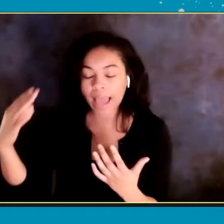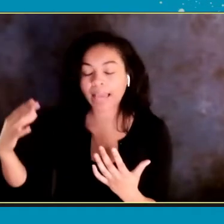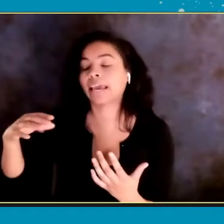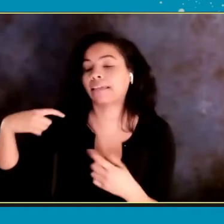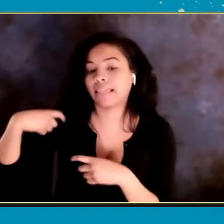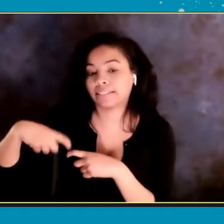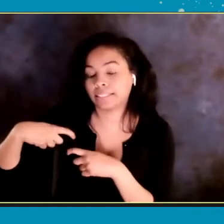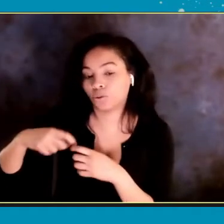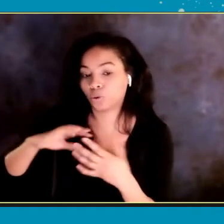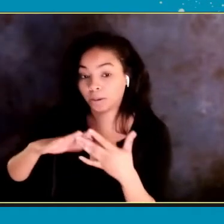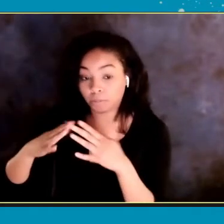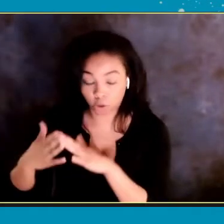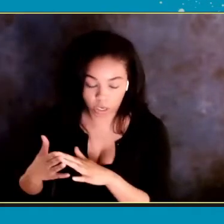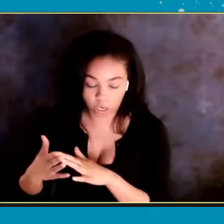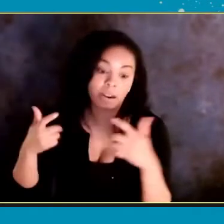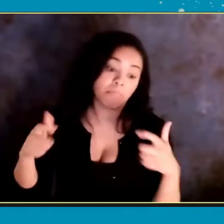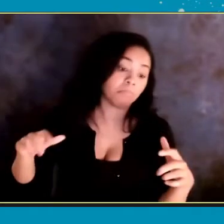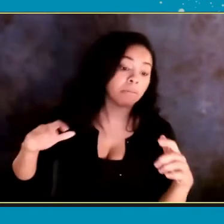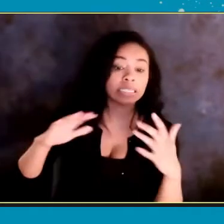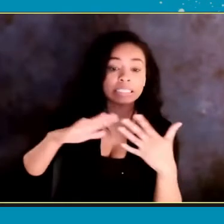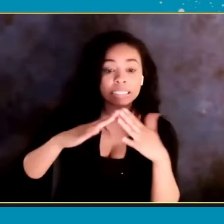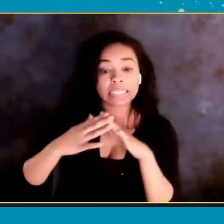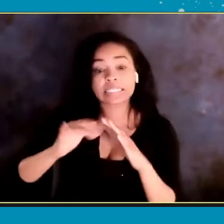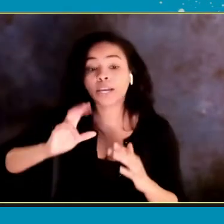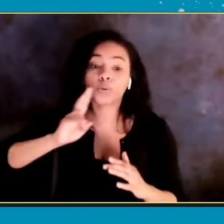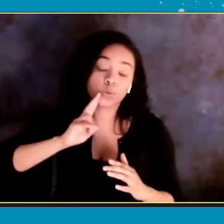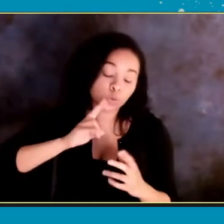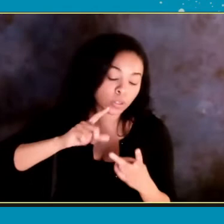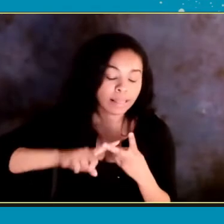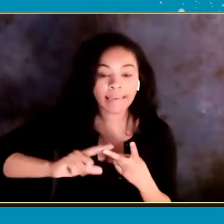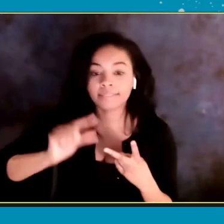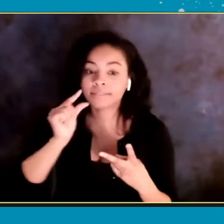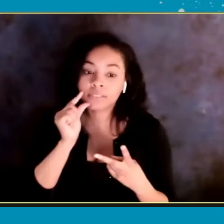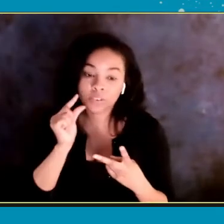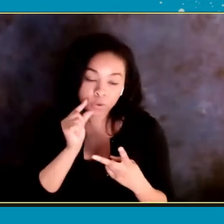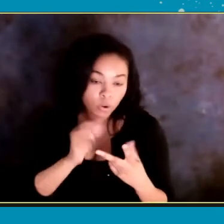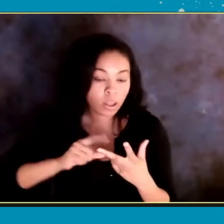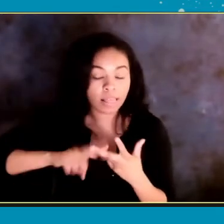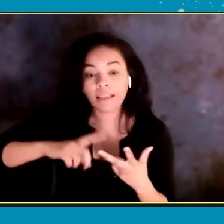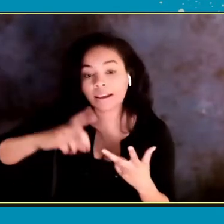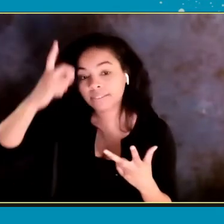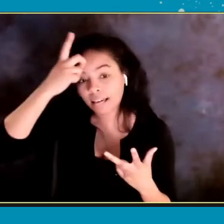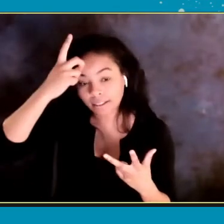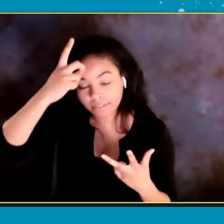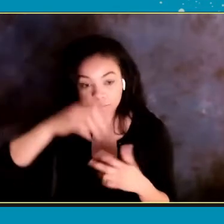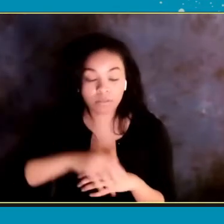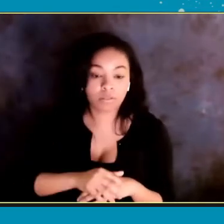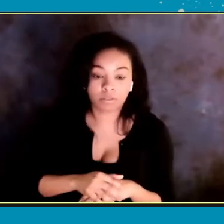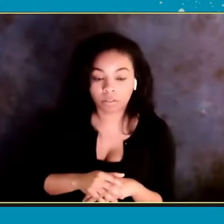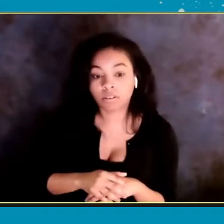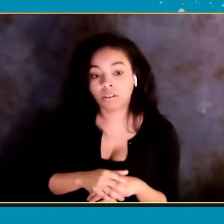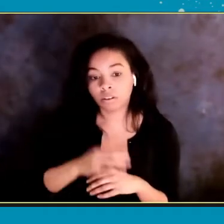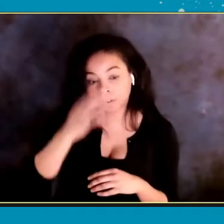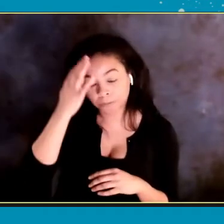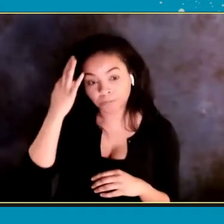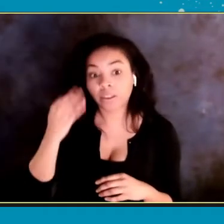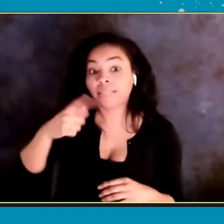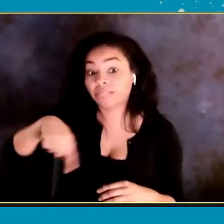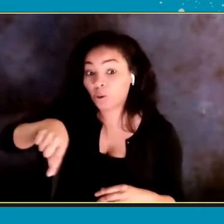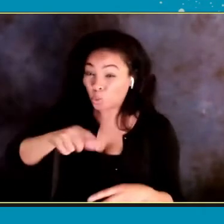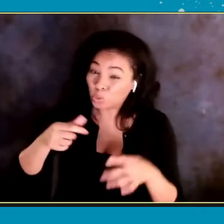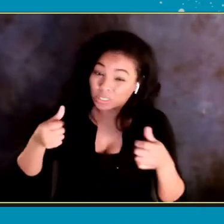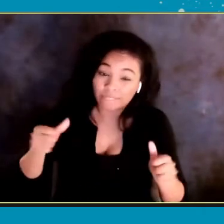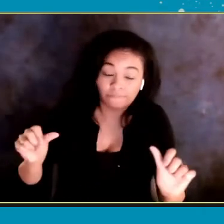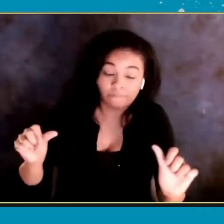major metropolitan areas like Houston, like San Antonio, like Dallas. And these efforts began